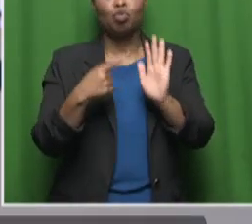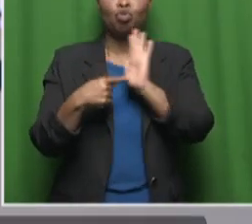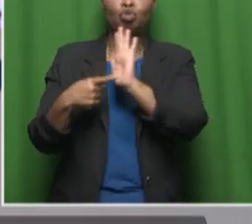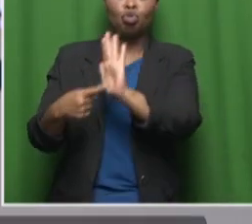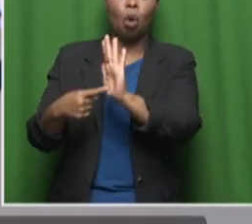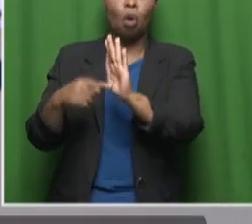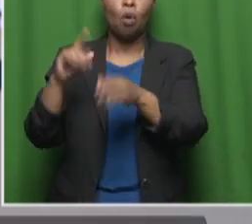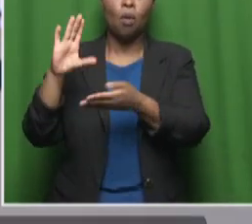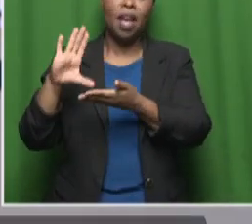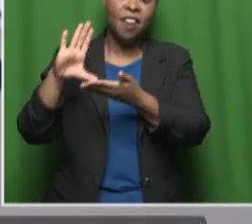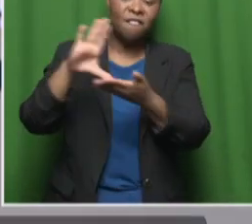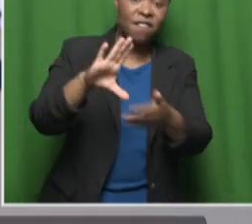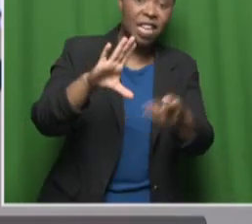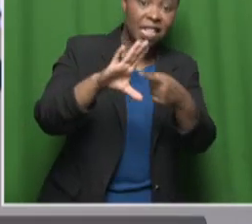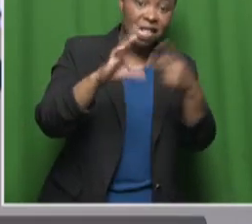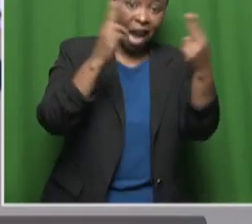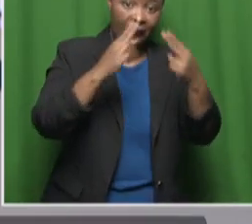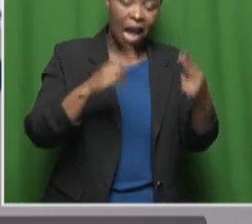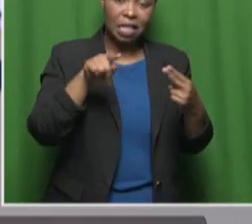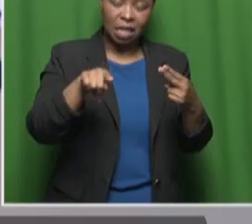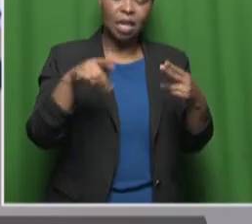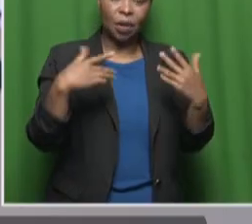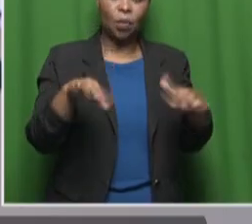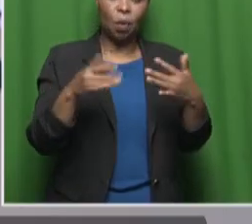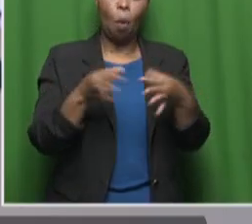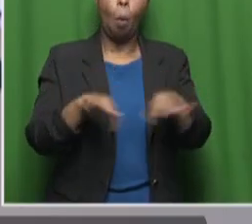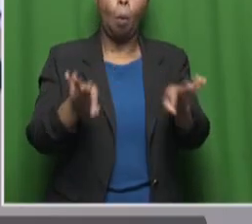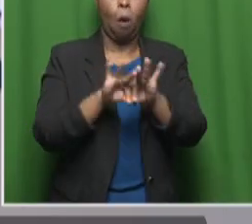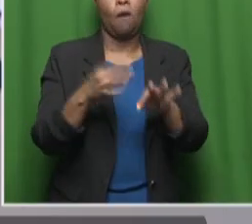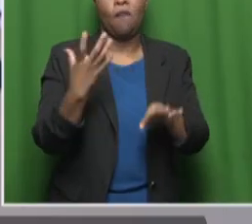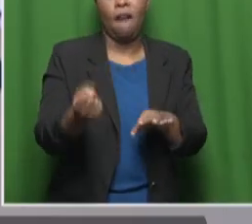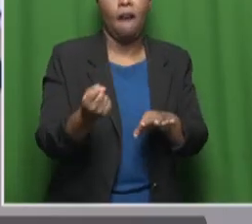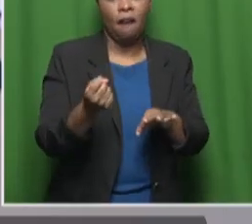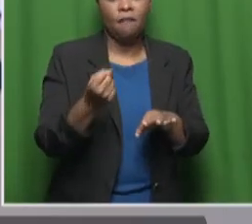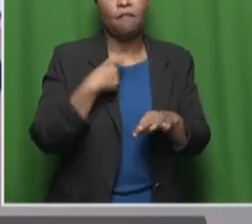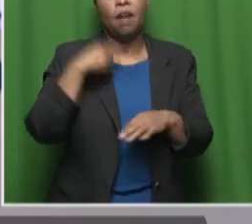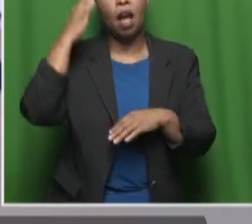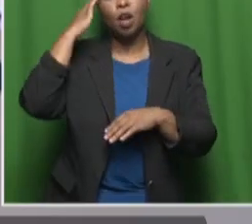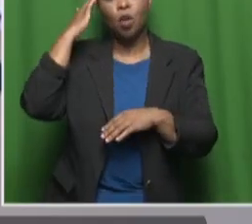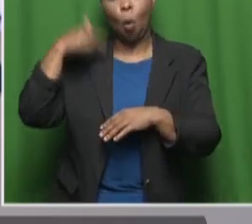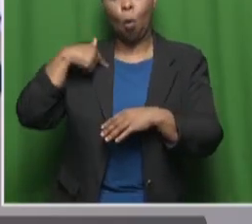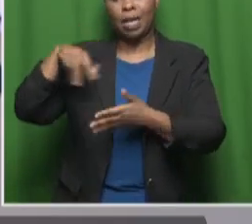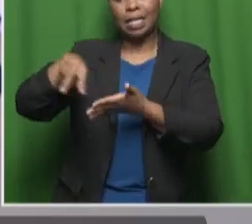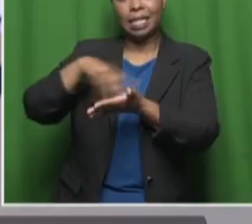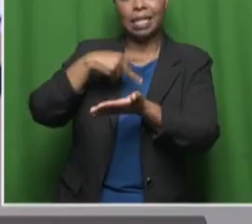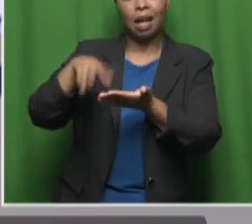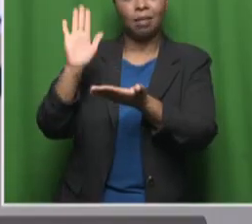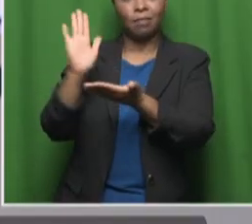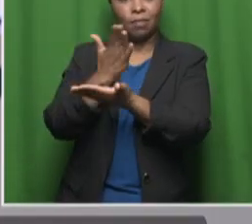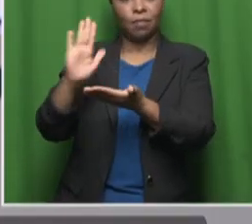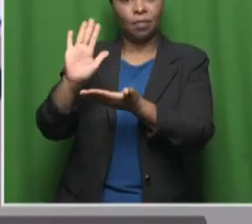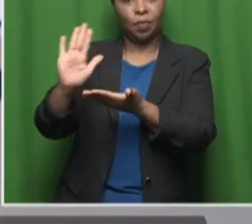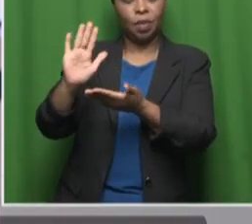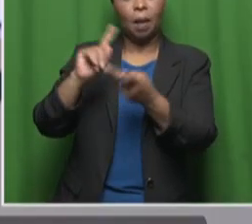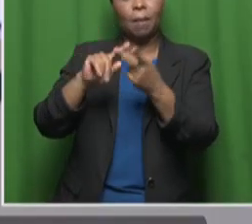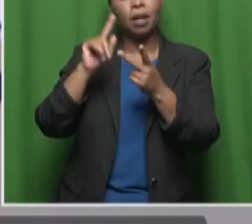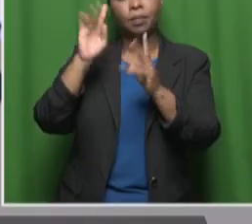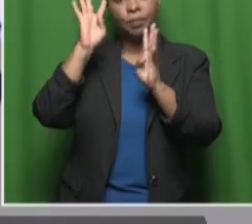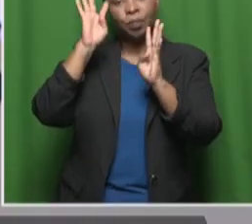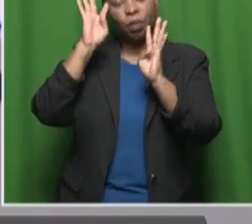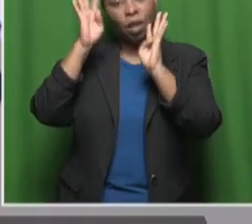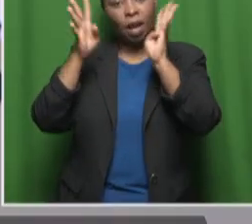worthwhile endeavor, that as much as we are a singing and dancing nation, and very much arts, culture and creativity are our